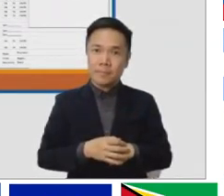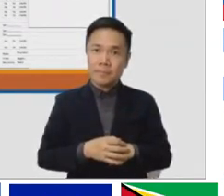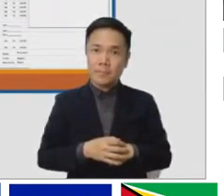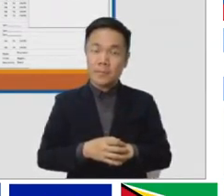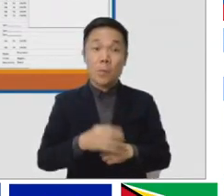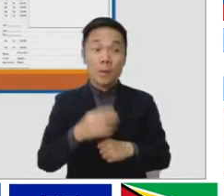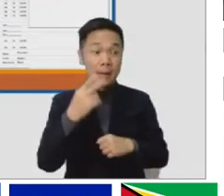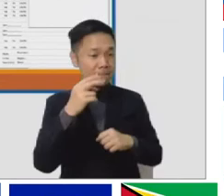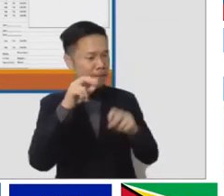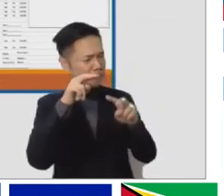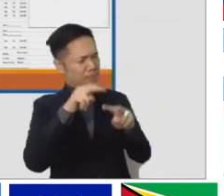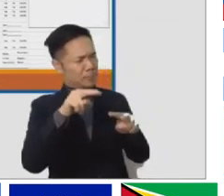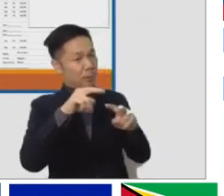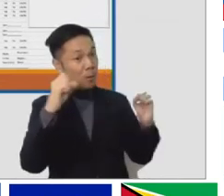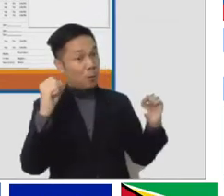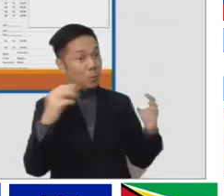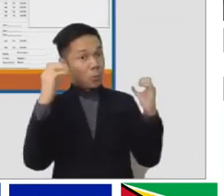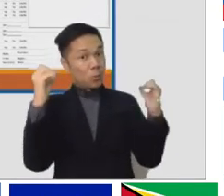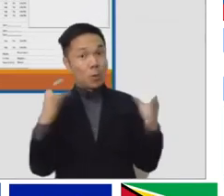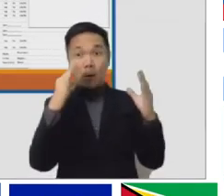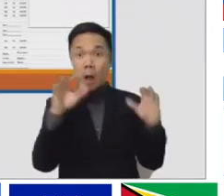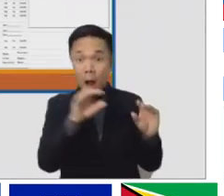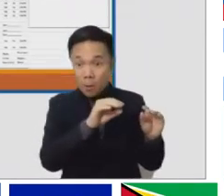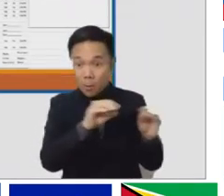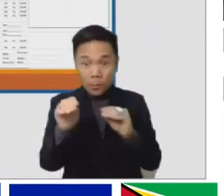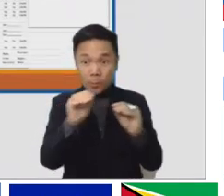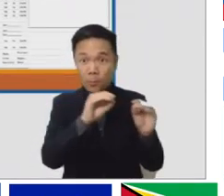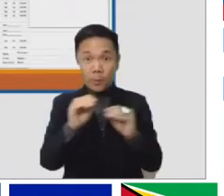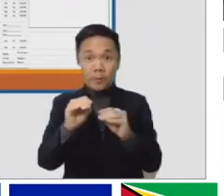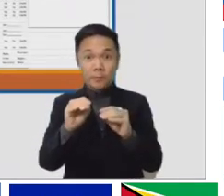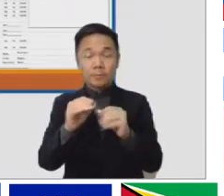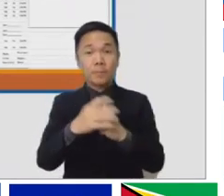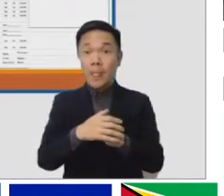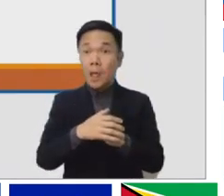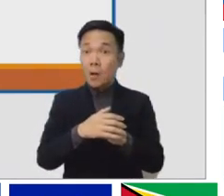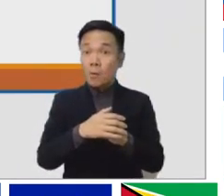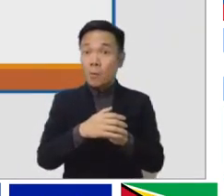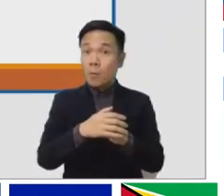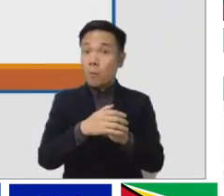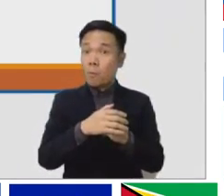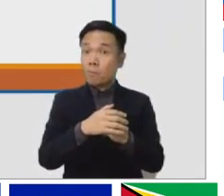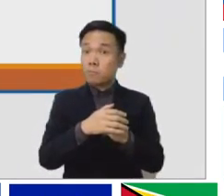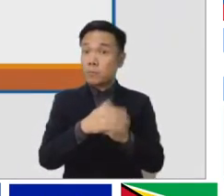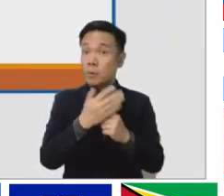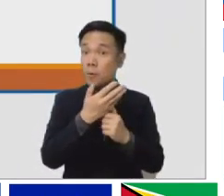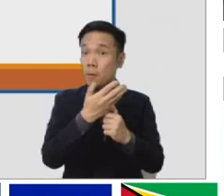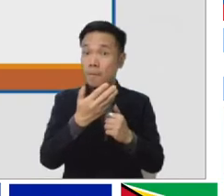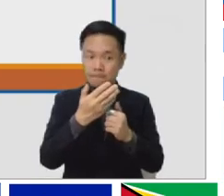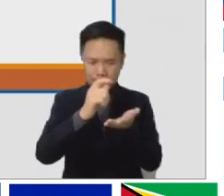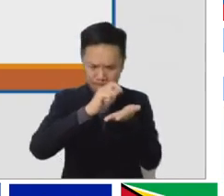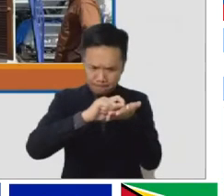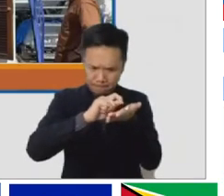evaluations that we were able to conduct during the time. All of this went into strengthening the health systems.